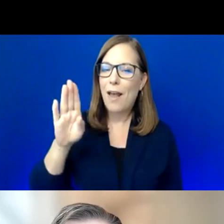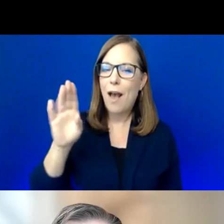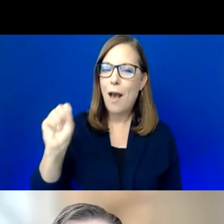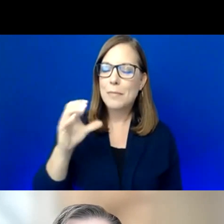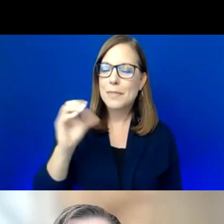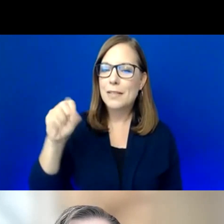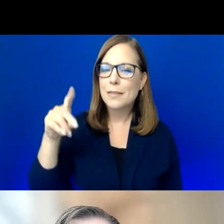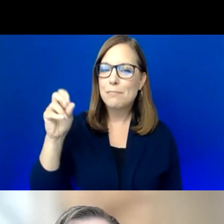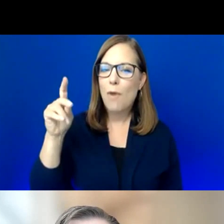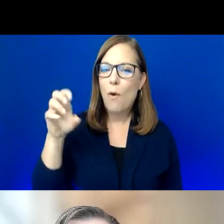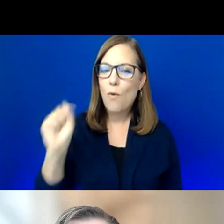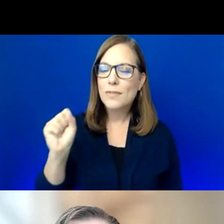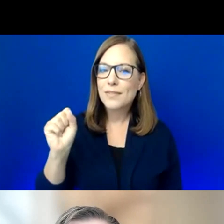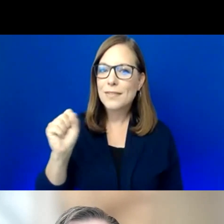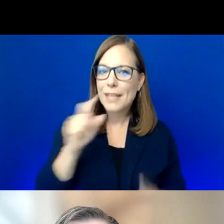Department of Aging.